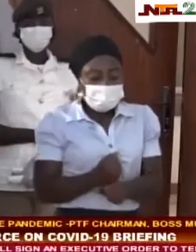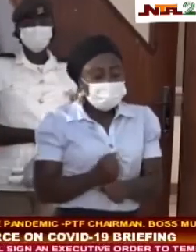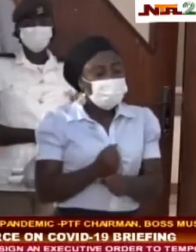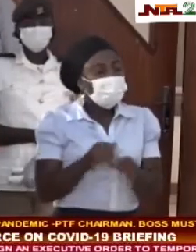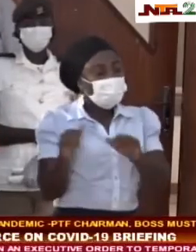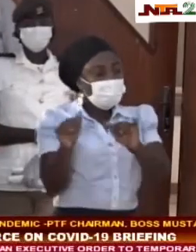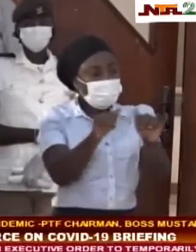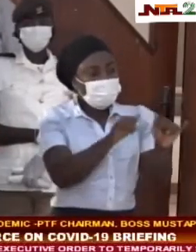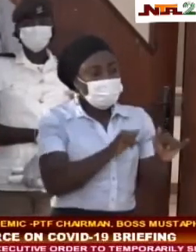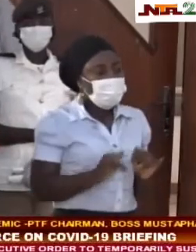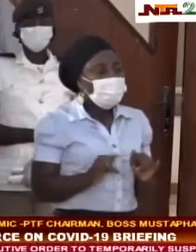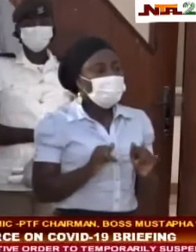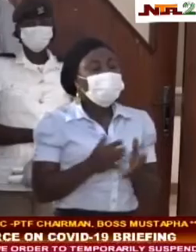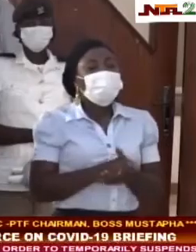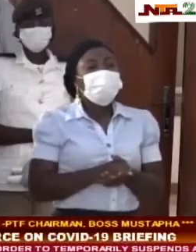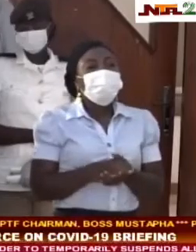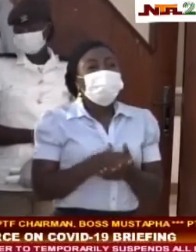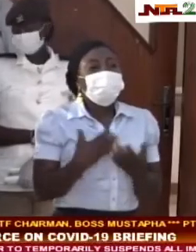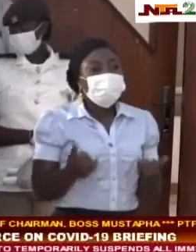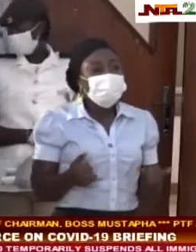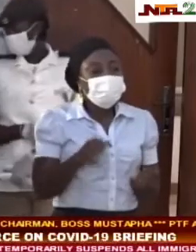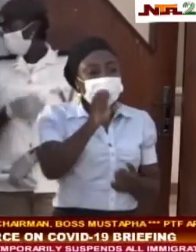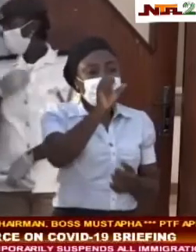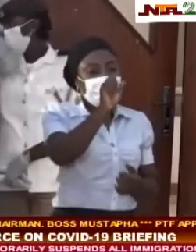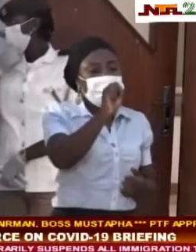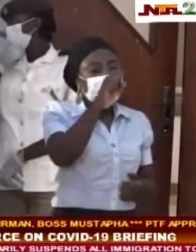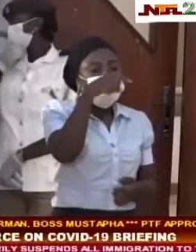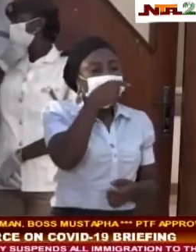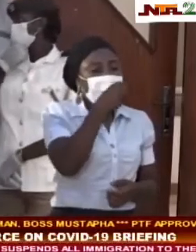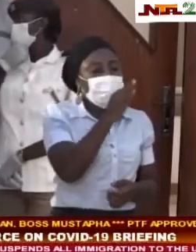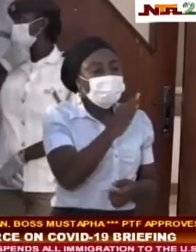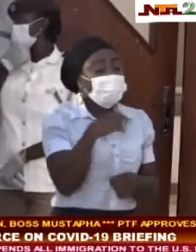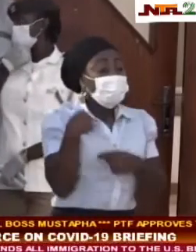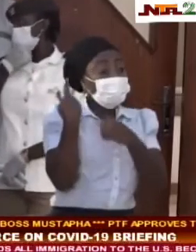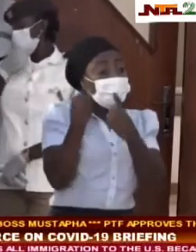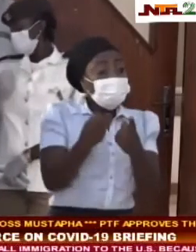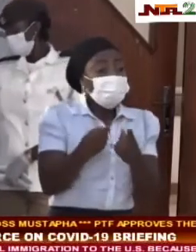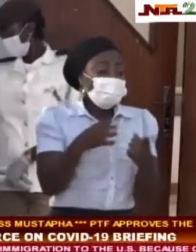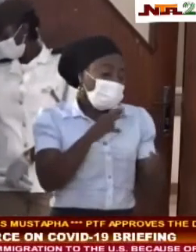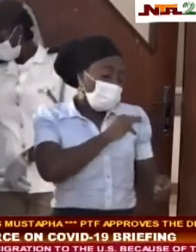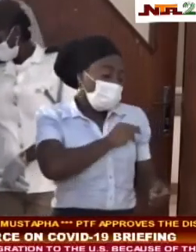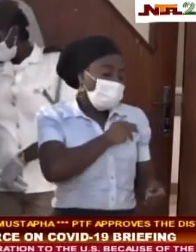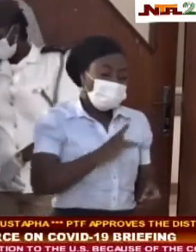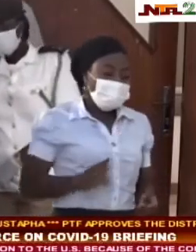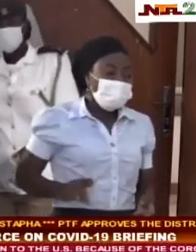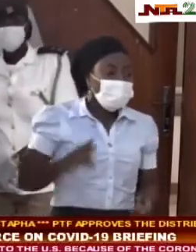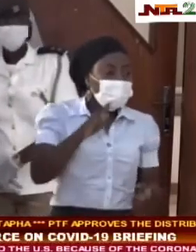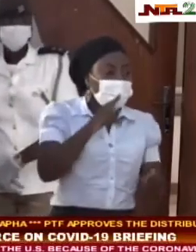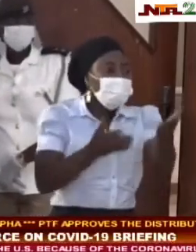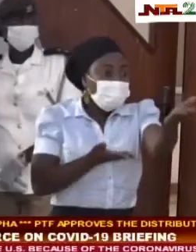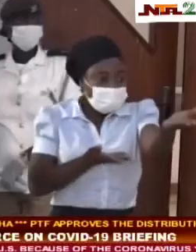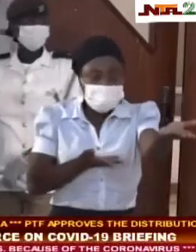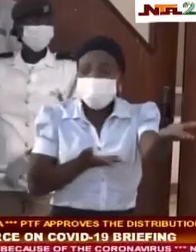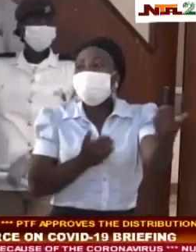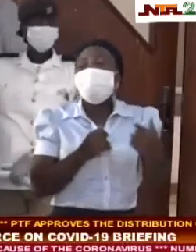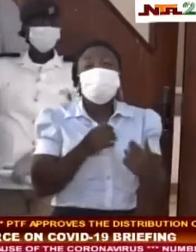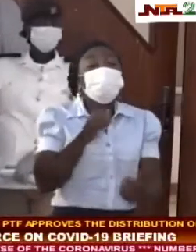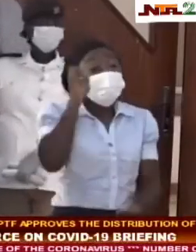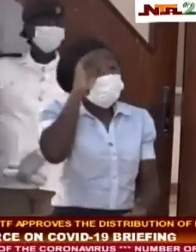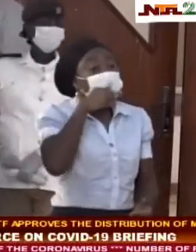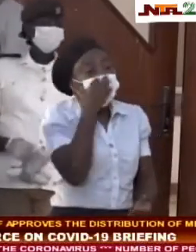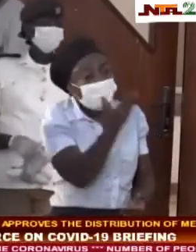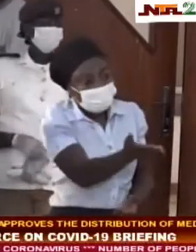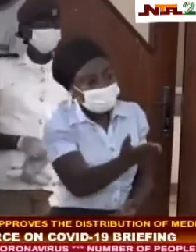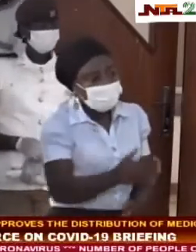it? Since the Minister of Aviation is not here. Oh, okay.